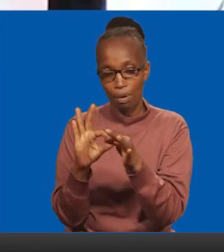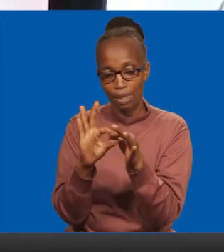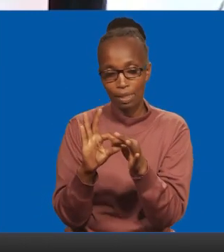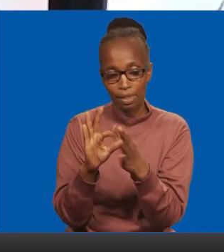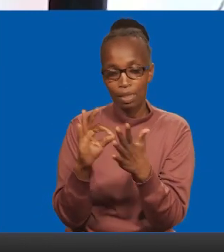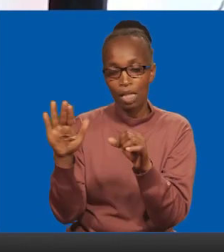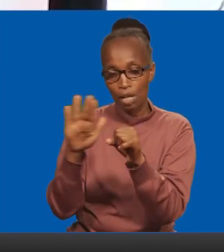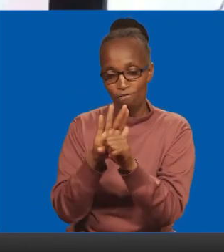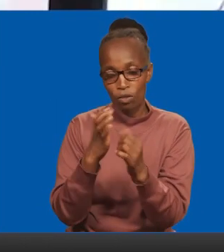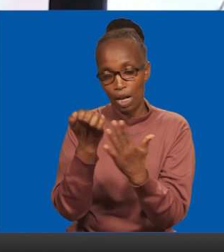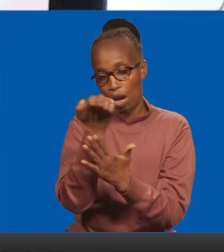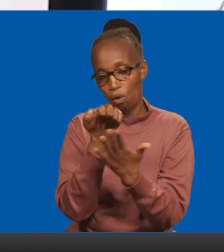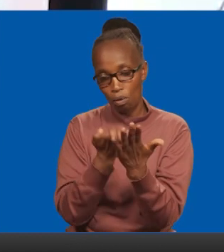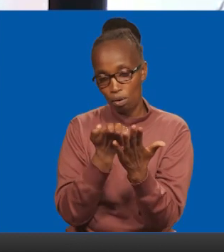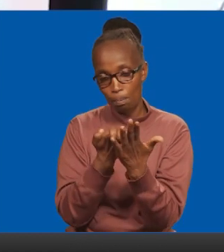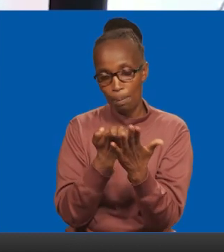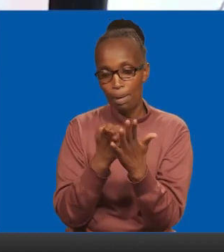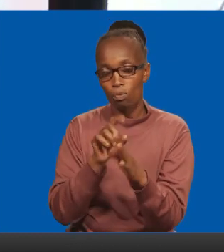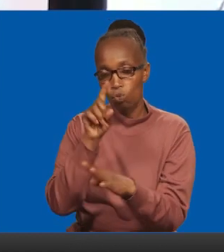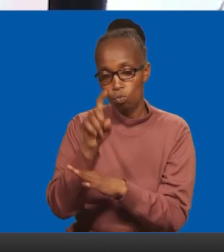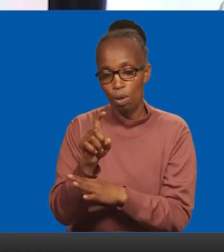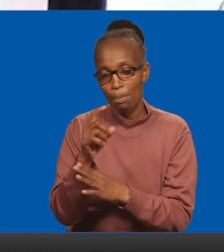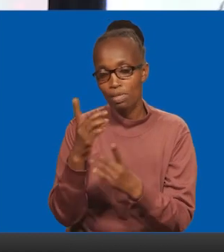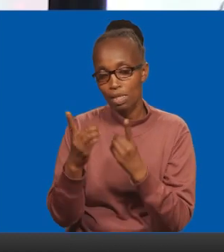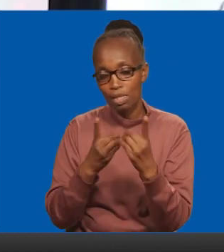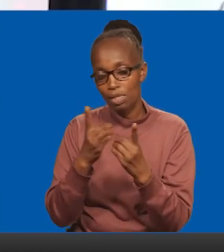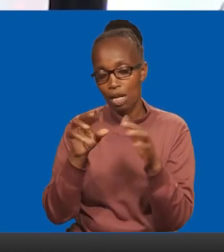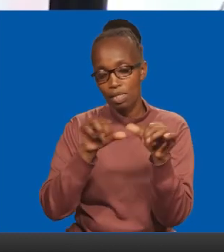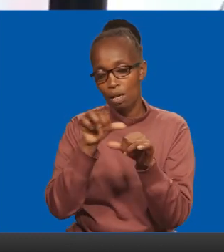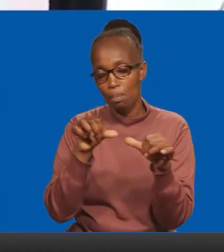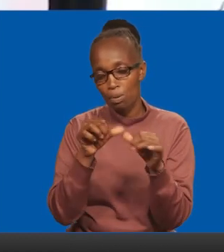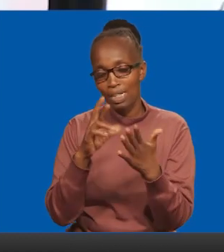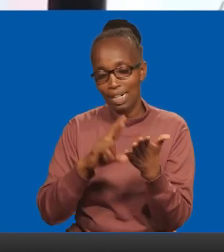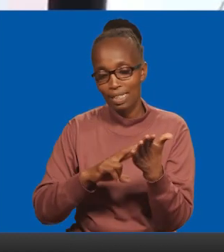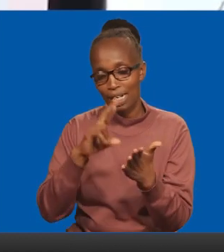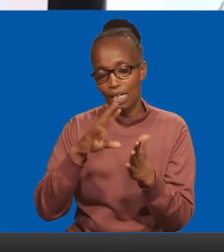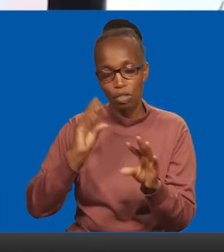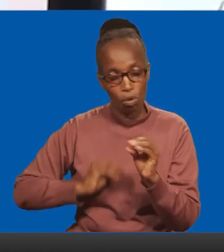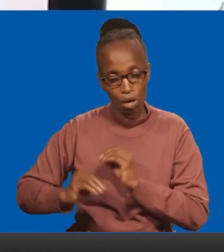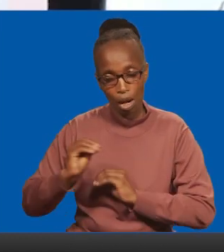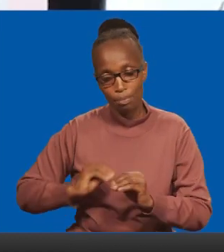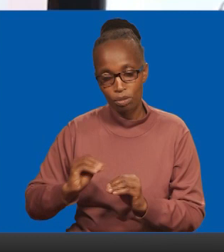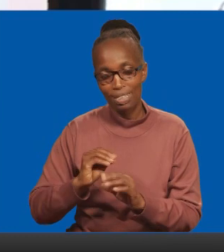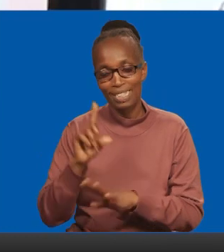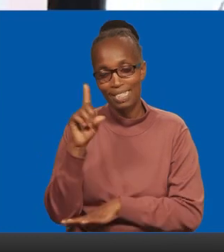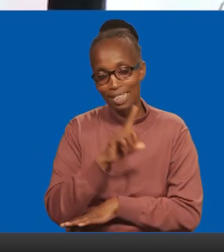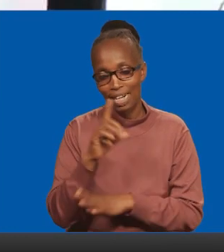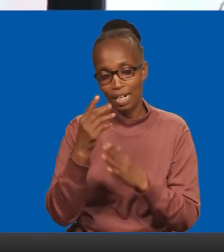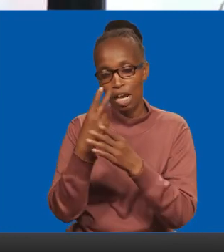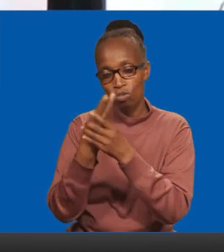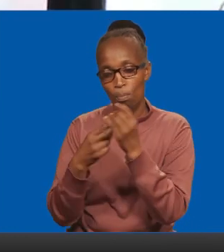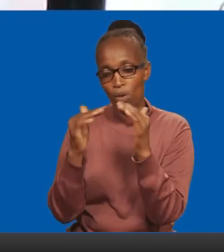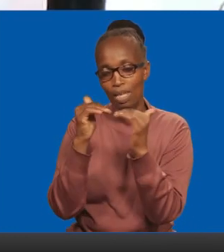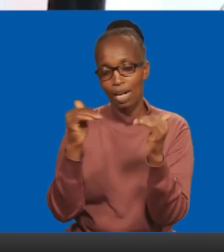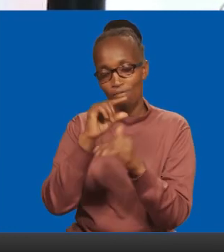collaborate in addressing productivity in the entire economy, we must tackle the threats of a rising wage bill. Corruption is a threat to